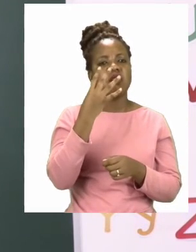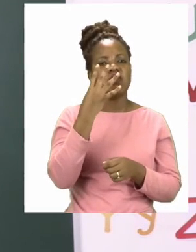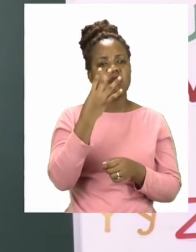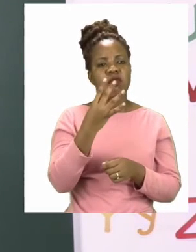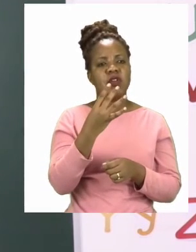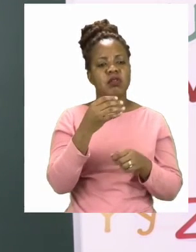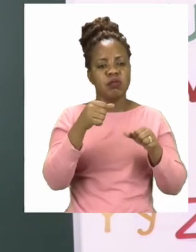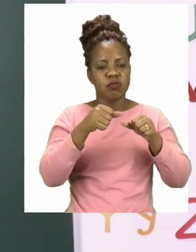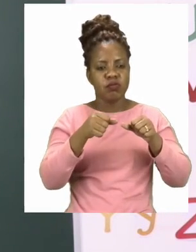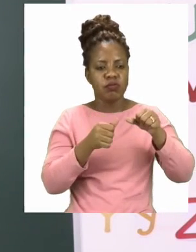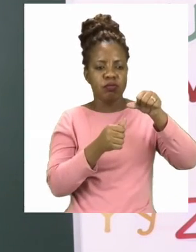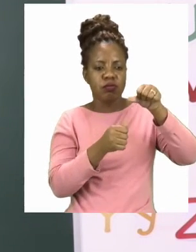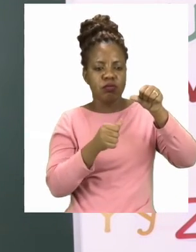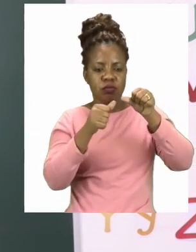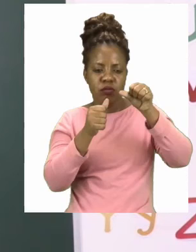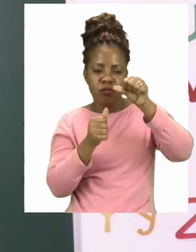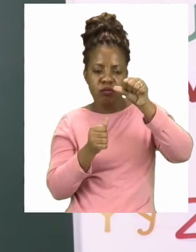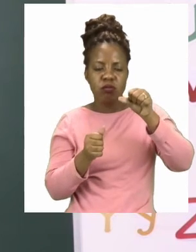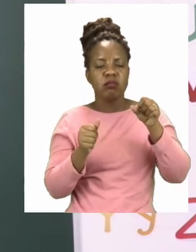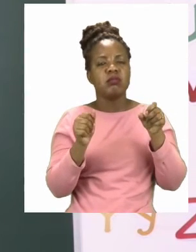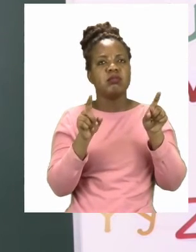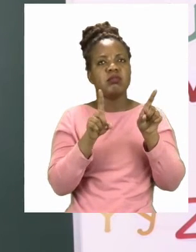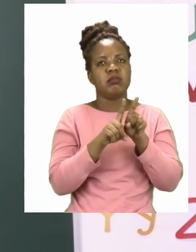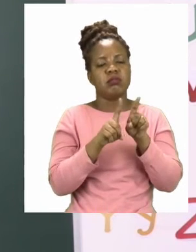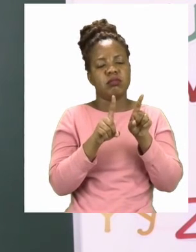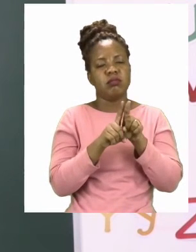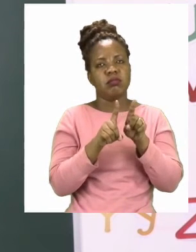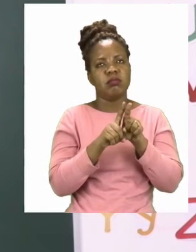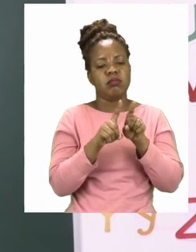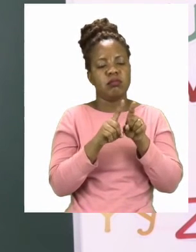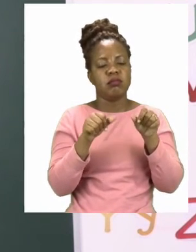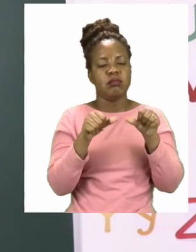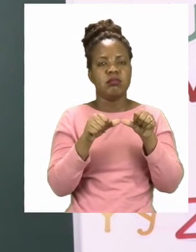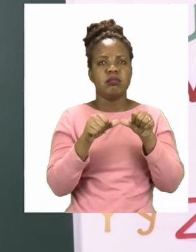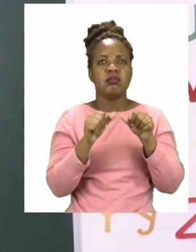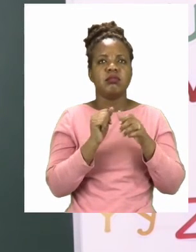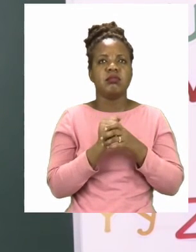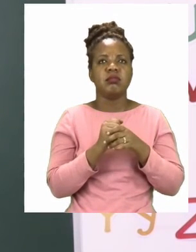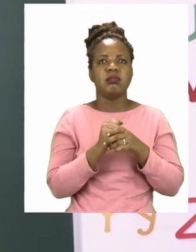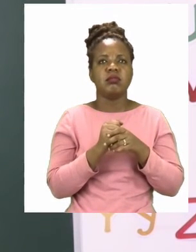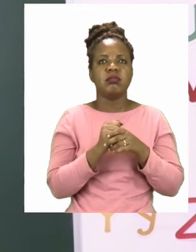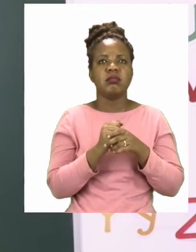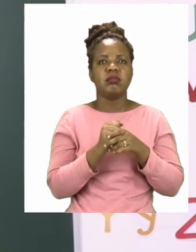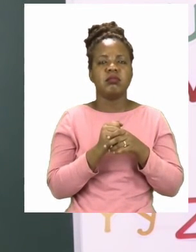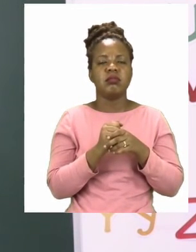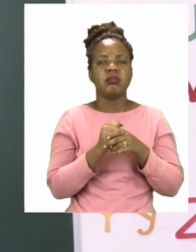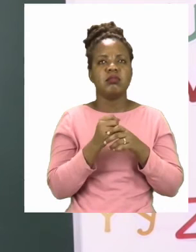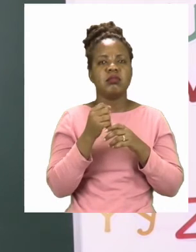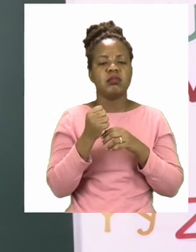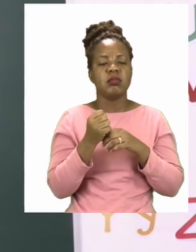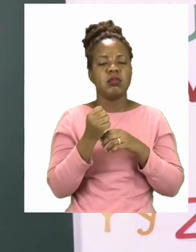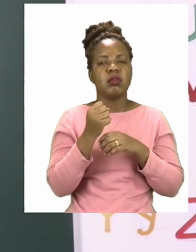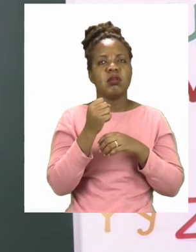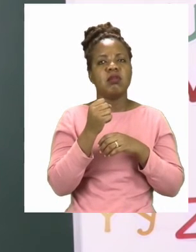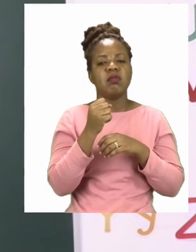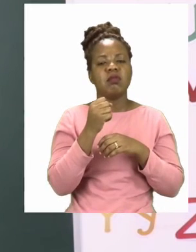1, 2, 3, 4. It also has 4 corners.